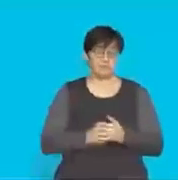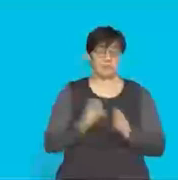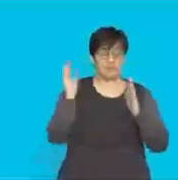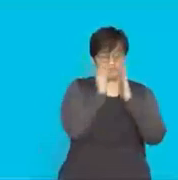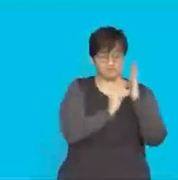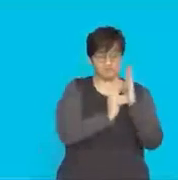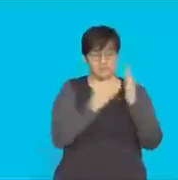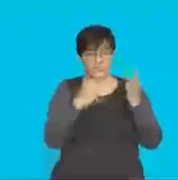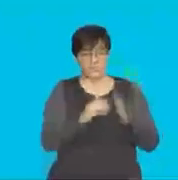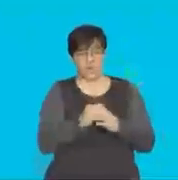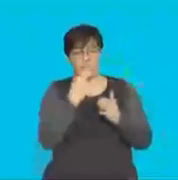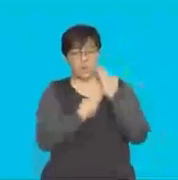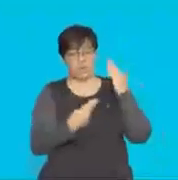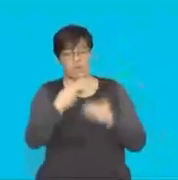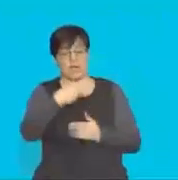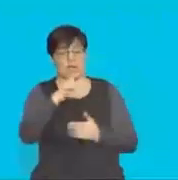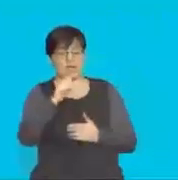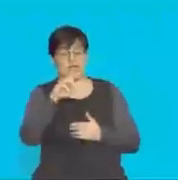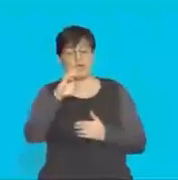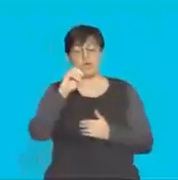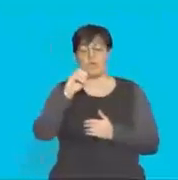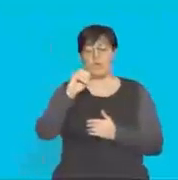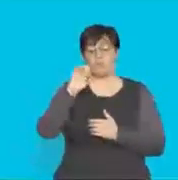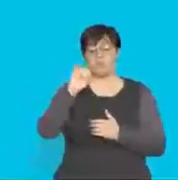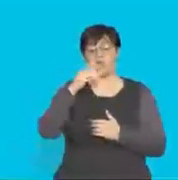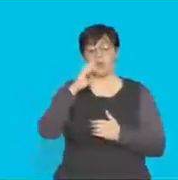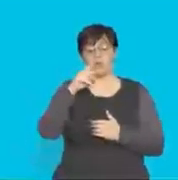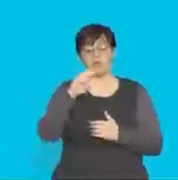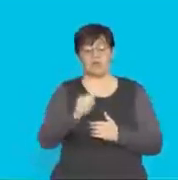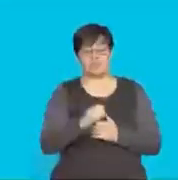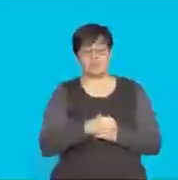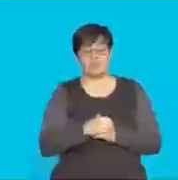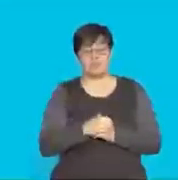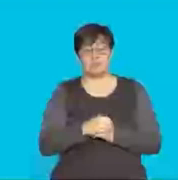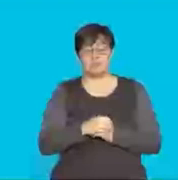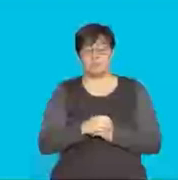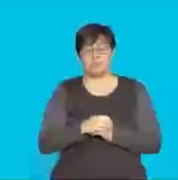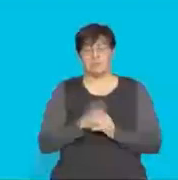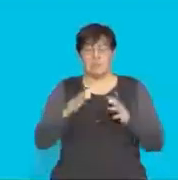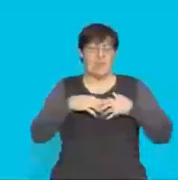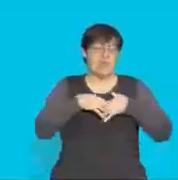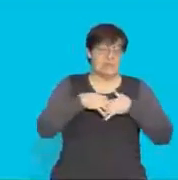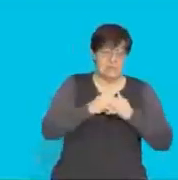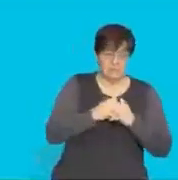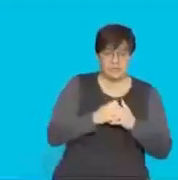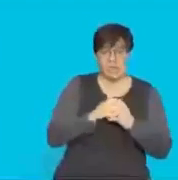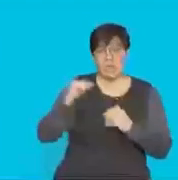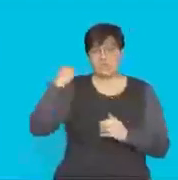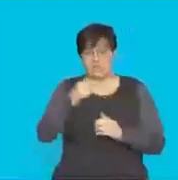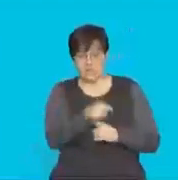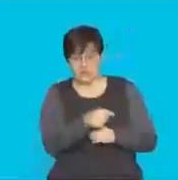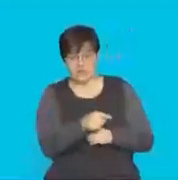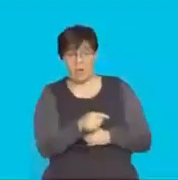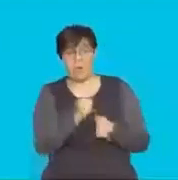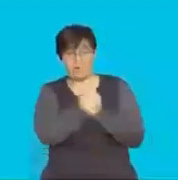of that they both are heterozygous. And that's important, as we established that the genotypes of the parents have